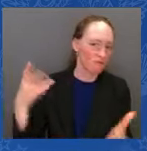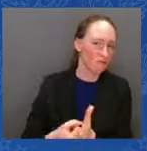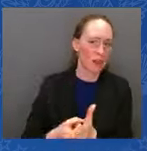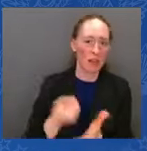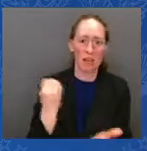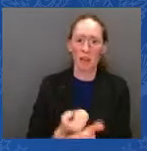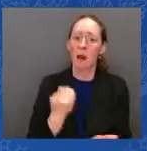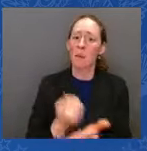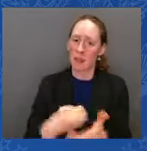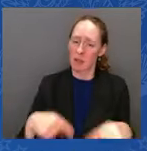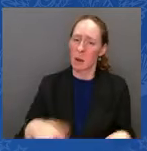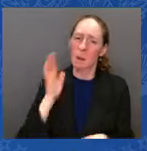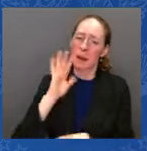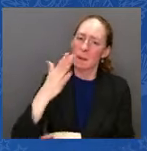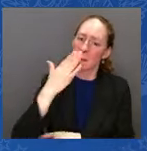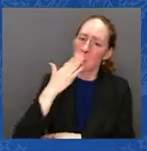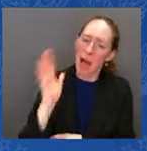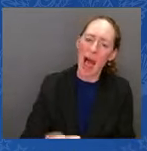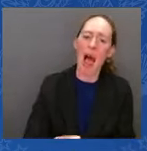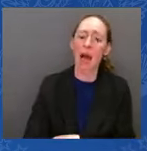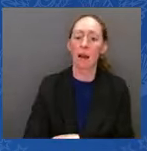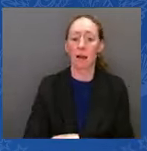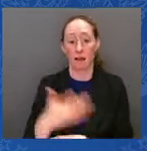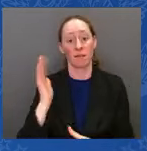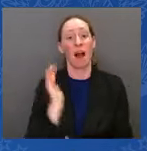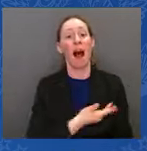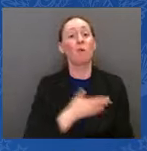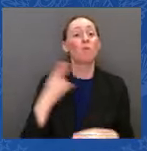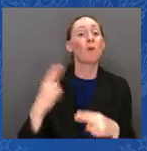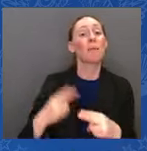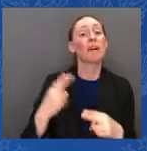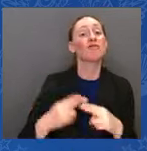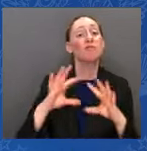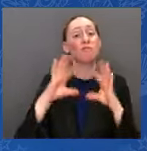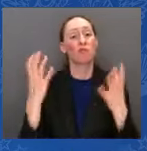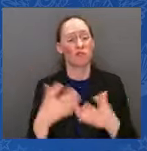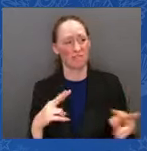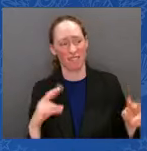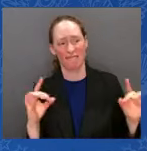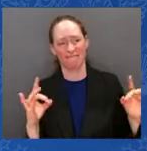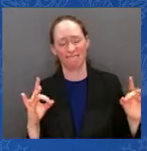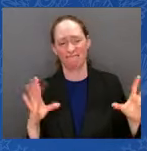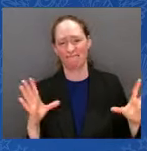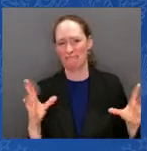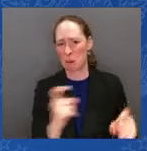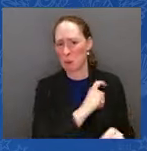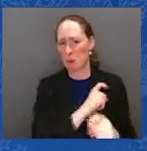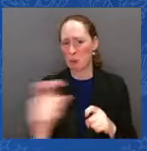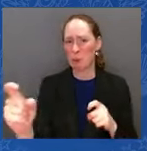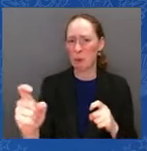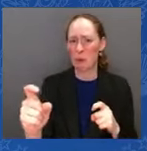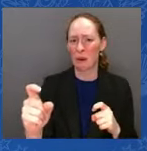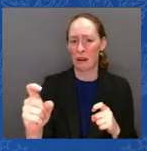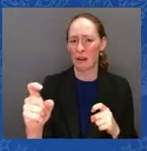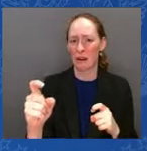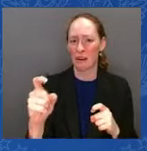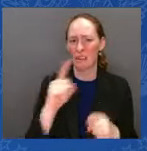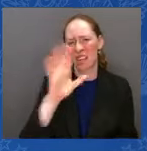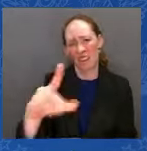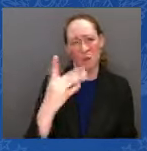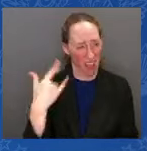would be damaged in the extreme. We shouldn't even be having this situation, talking about this situation. As you know, I do an awful lot of